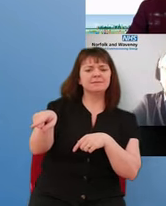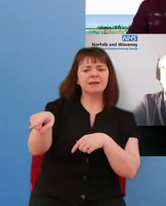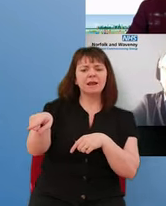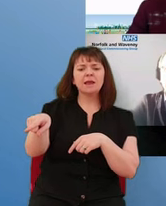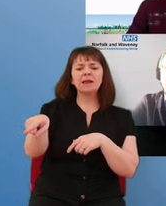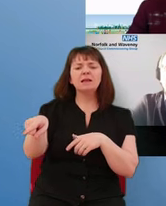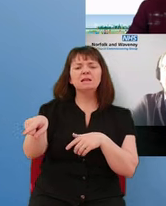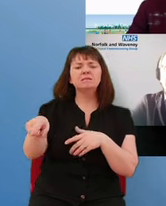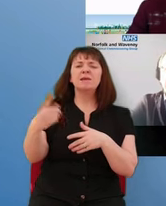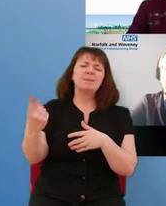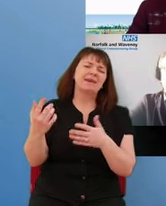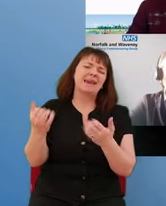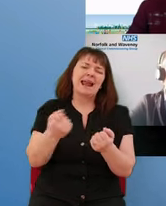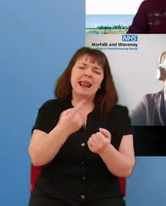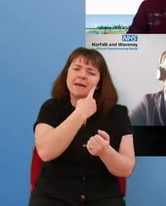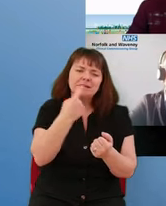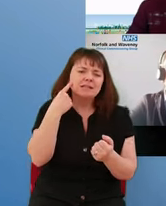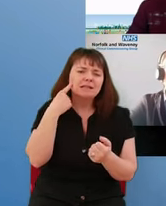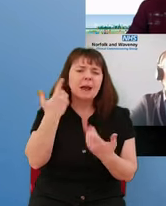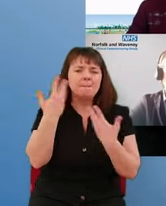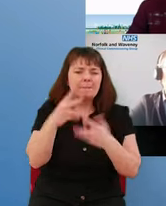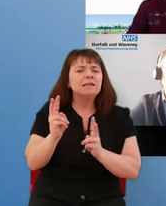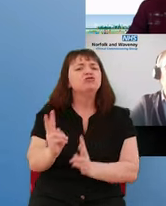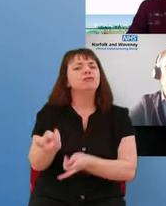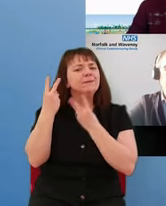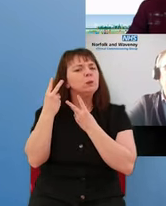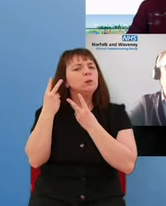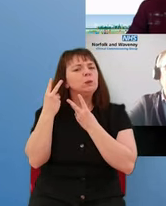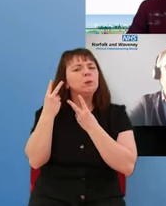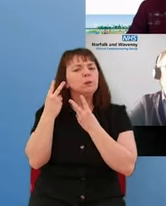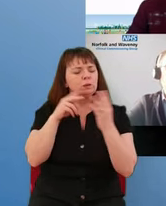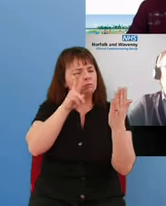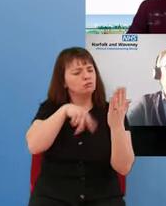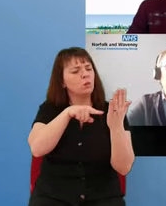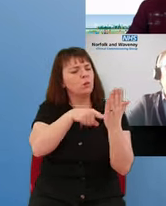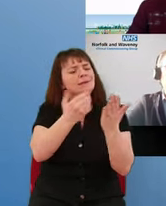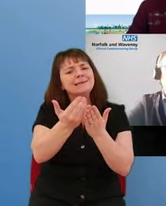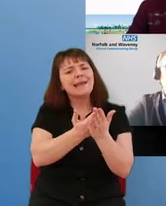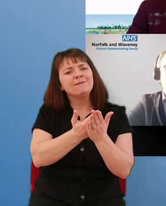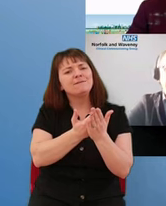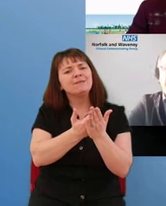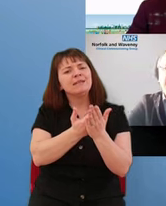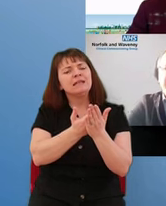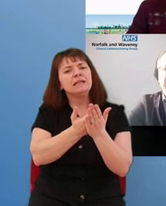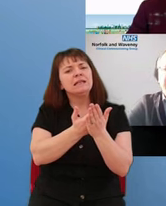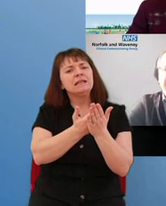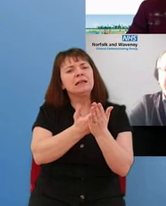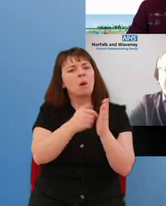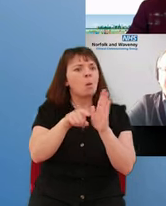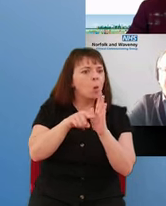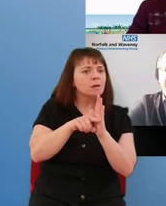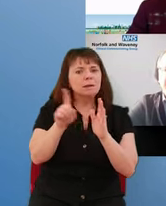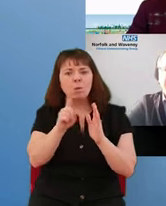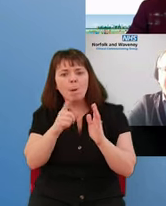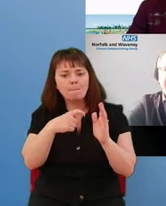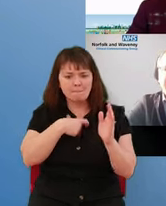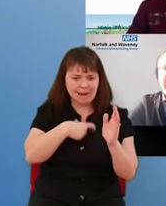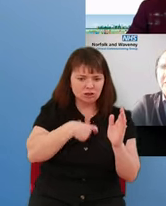at all the patients, and evidence of what they've done with the patients clearly recorded in the notes. And if there are any themes that